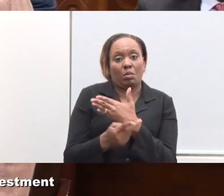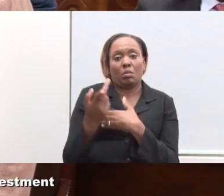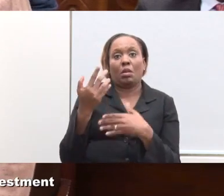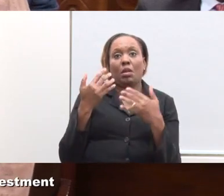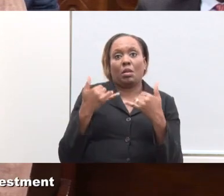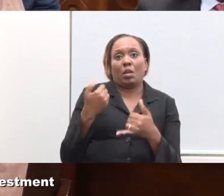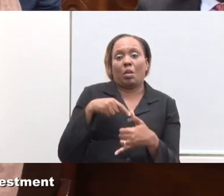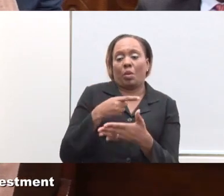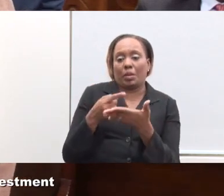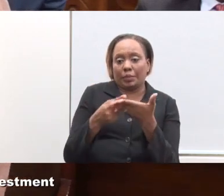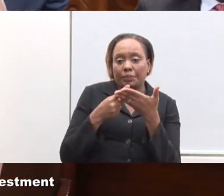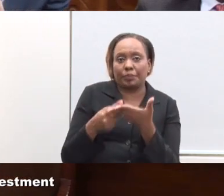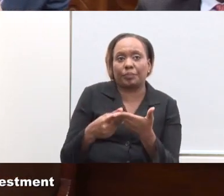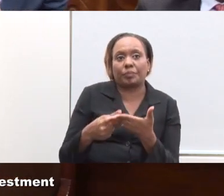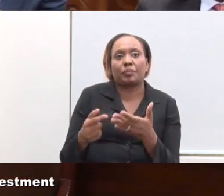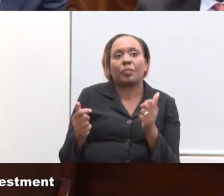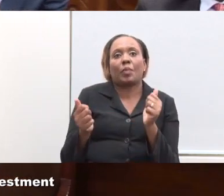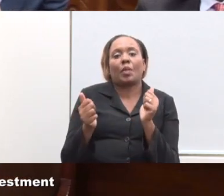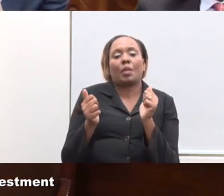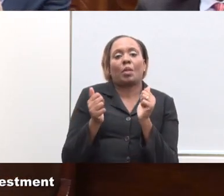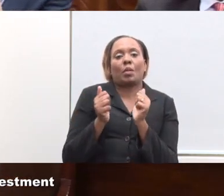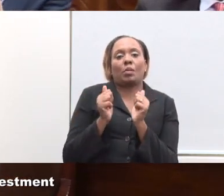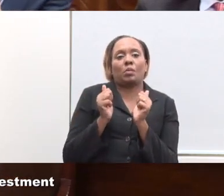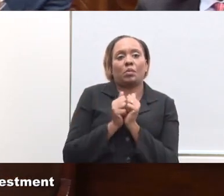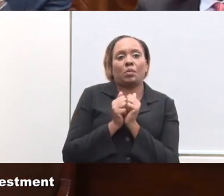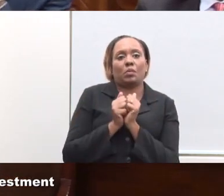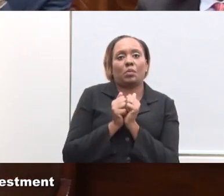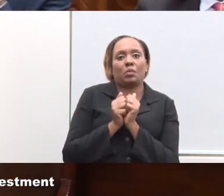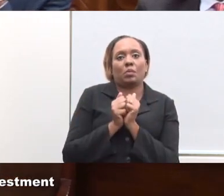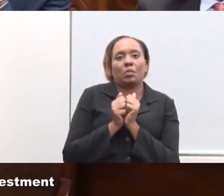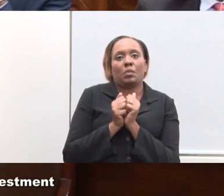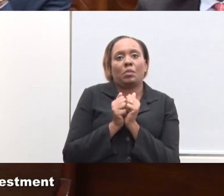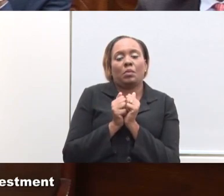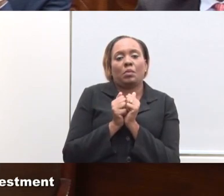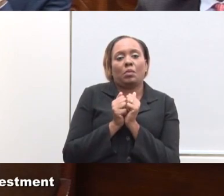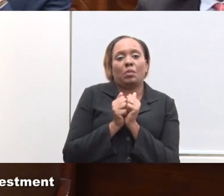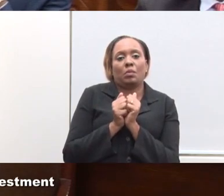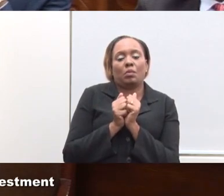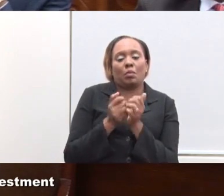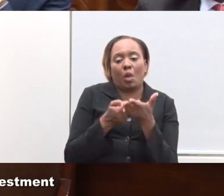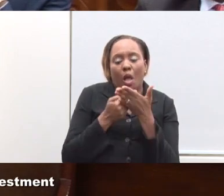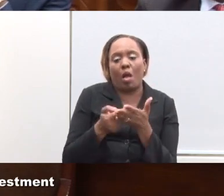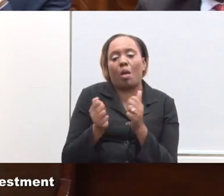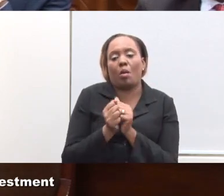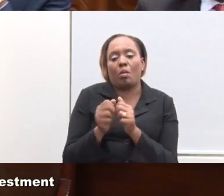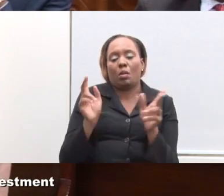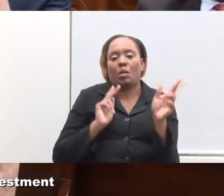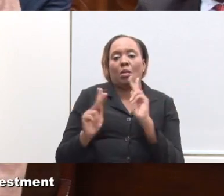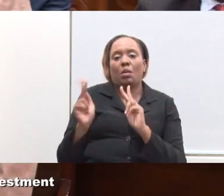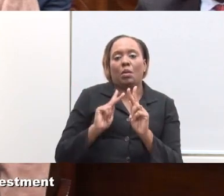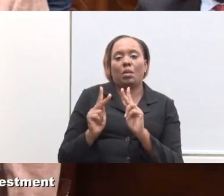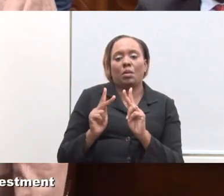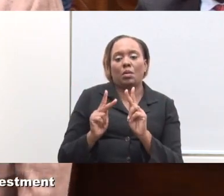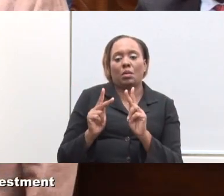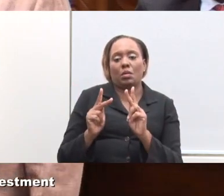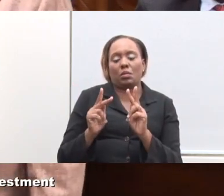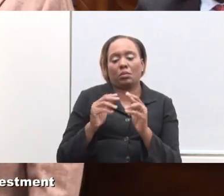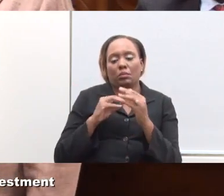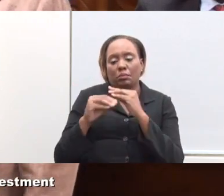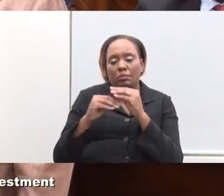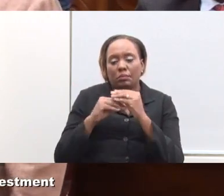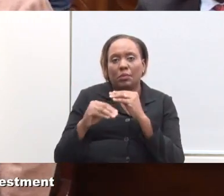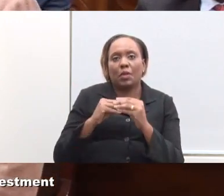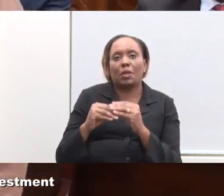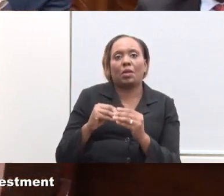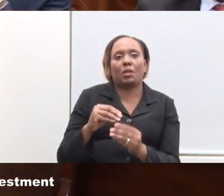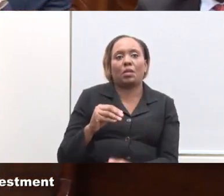friendly bilateral government to be able to do roads on the East Coast, which I have come to describe as the closest thing to